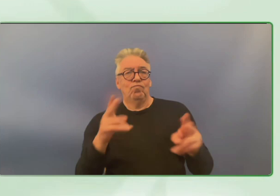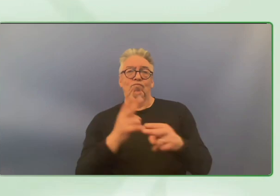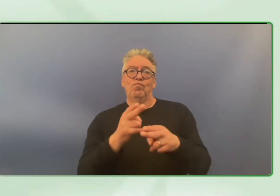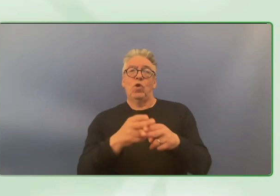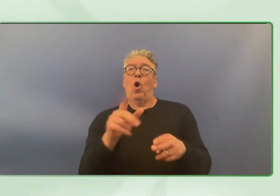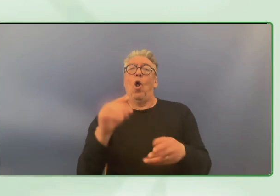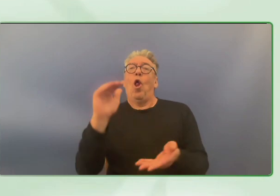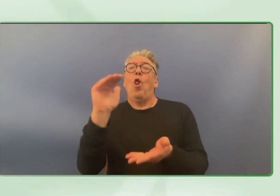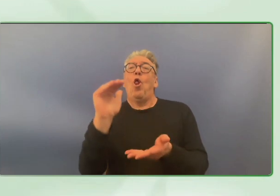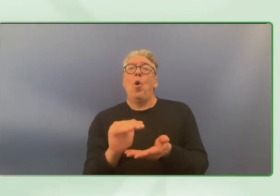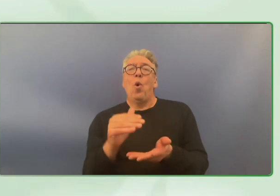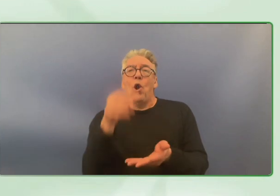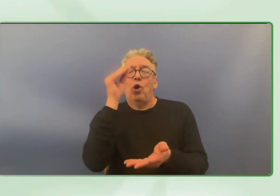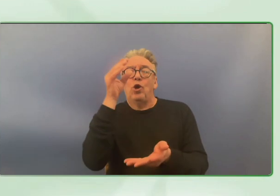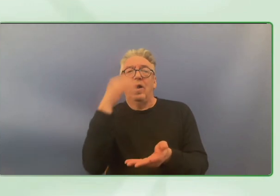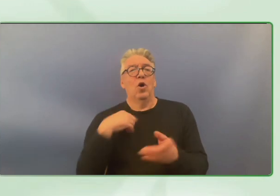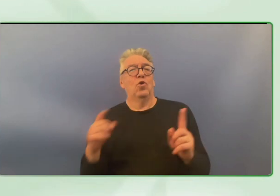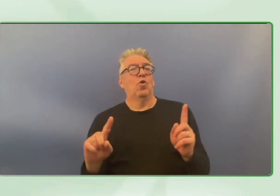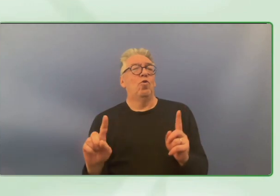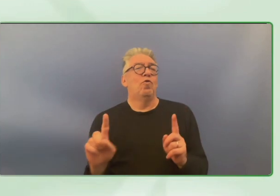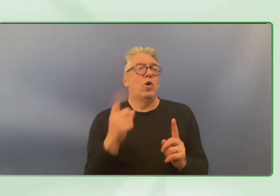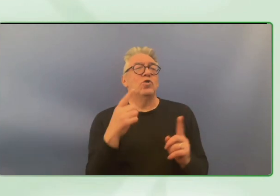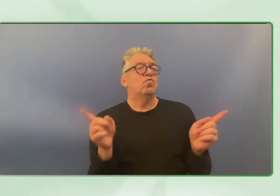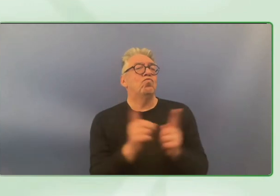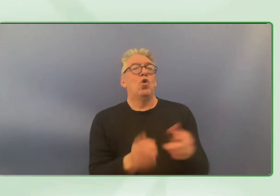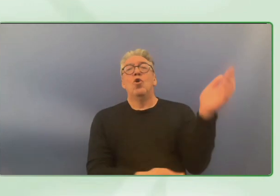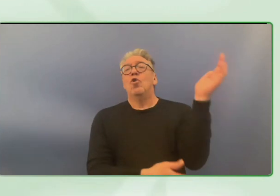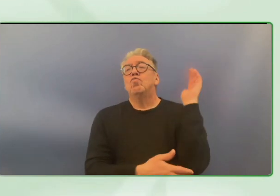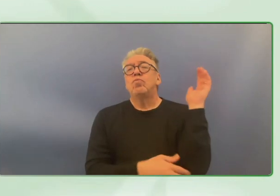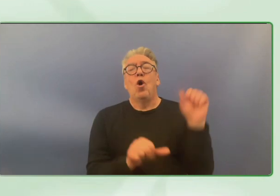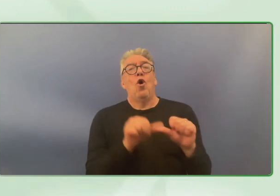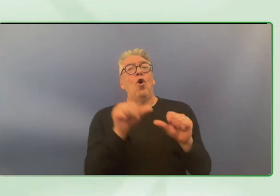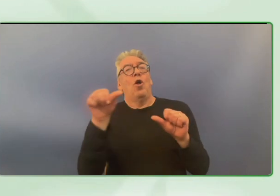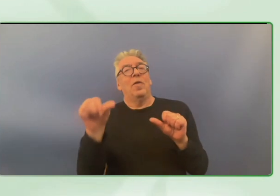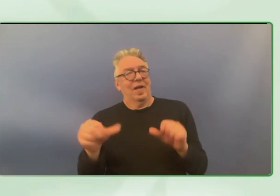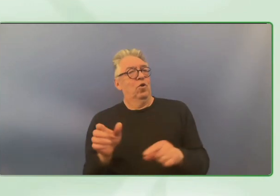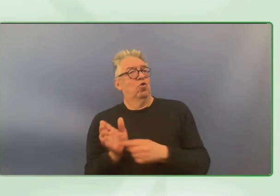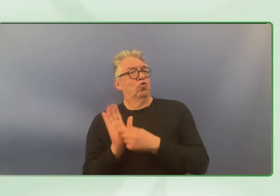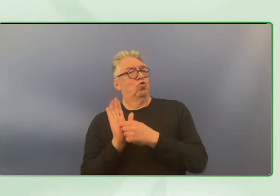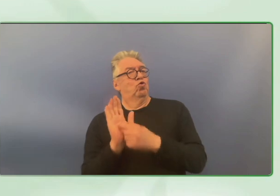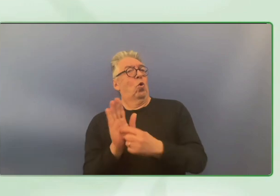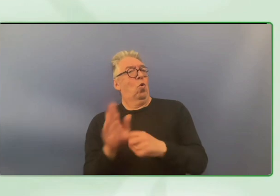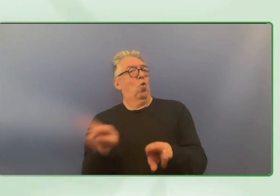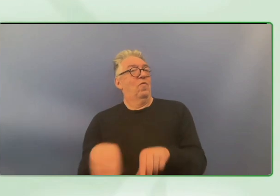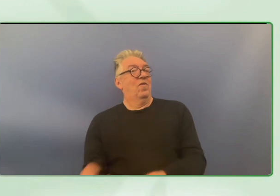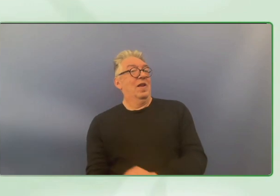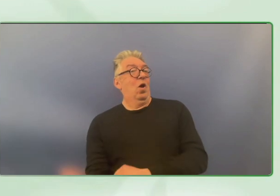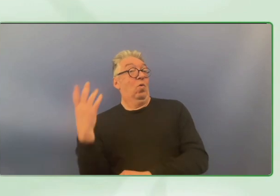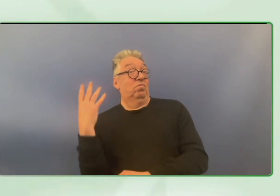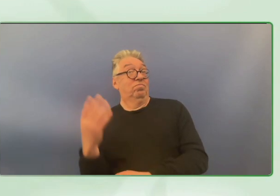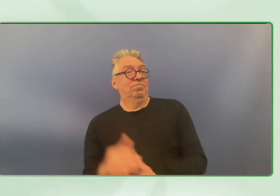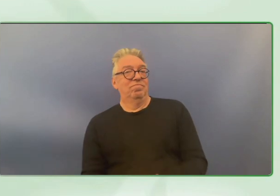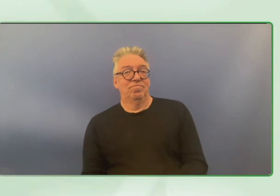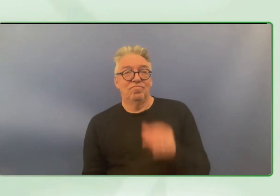I'll do a short presentation, then I'll share a video of our solution in action. So if it's somewhere, it can be